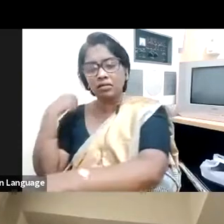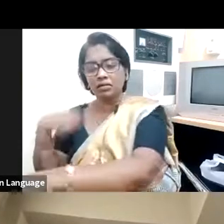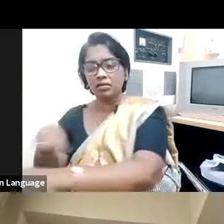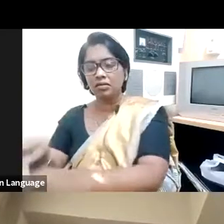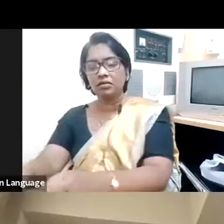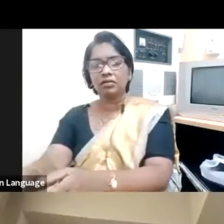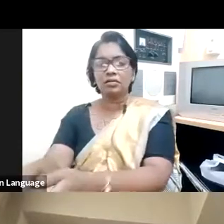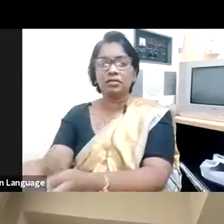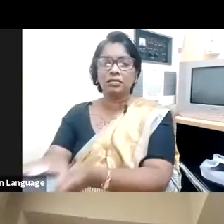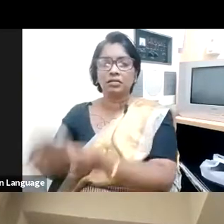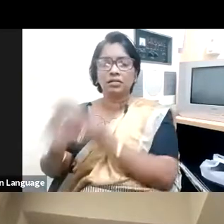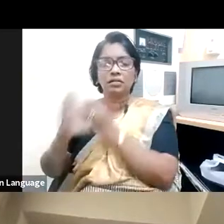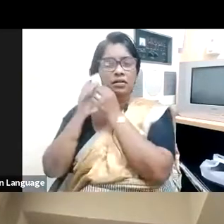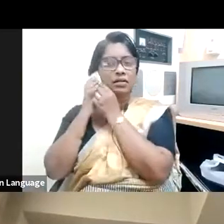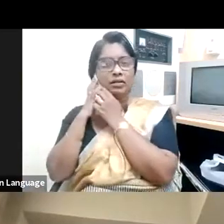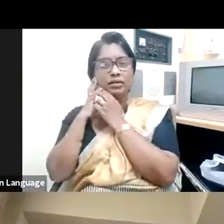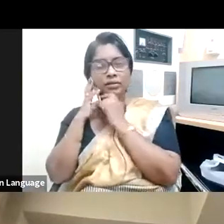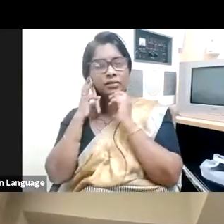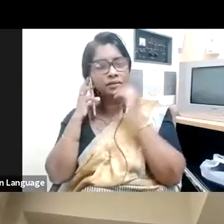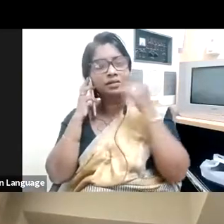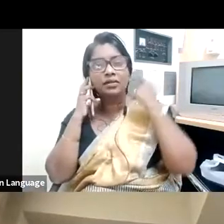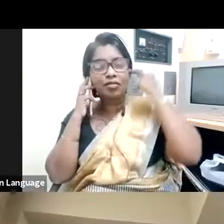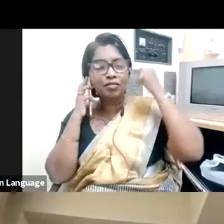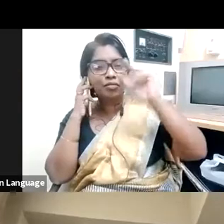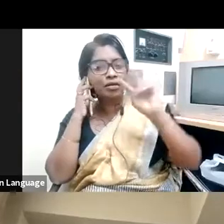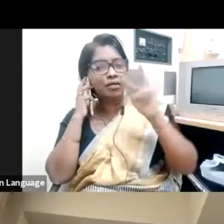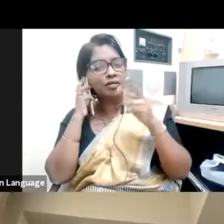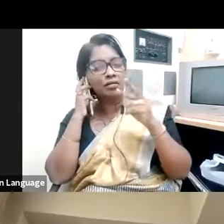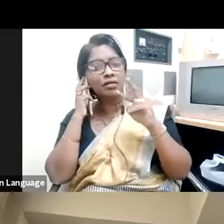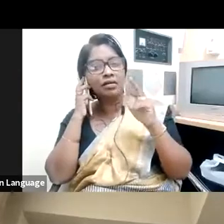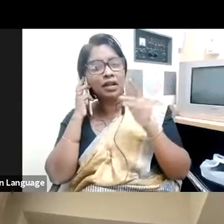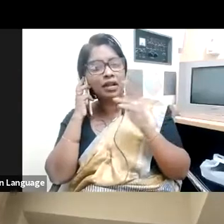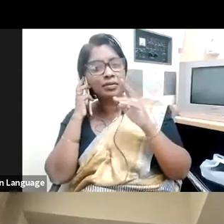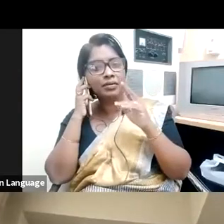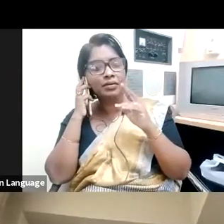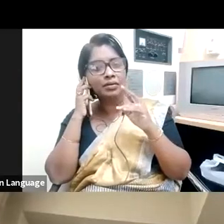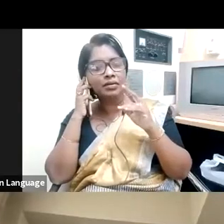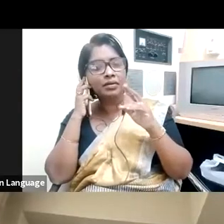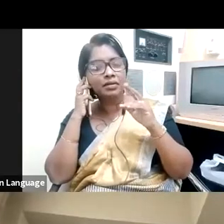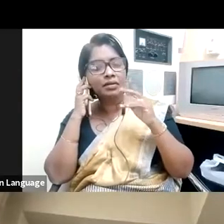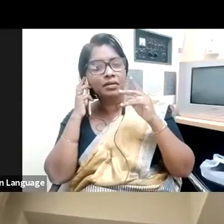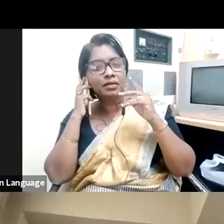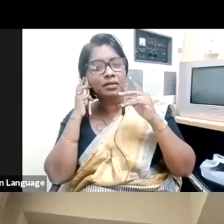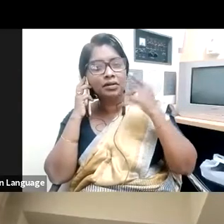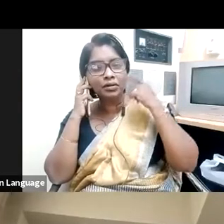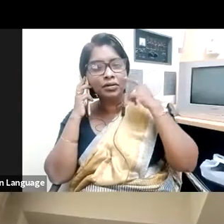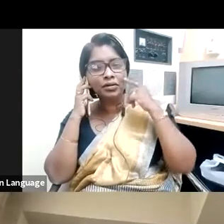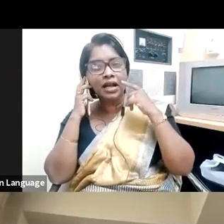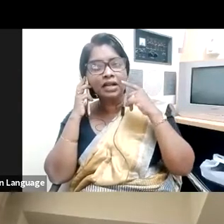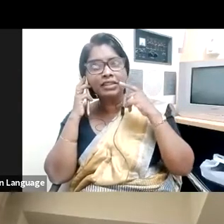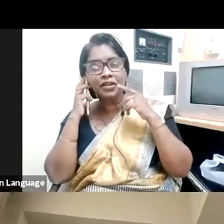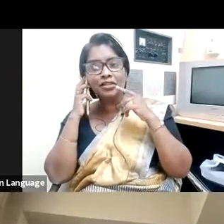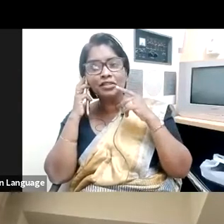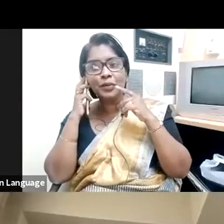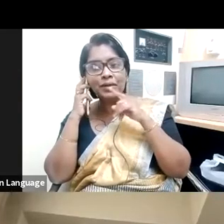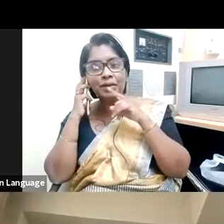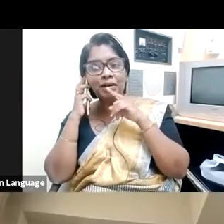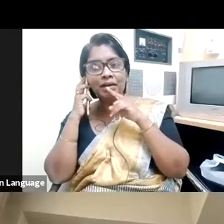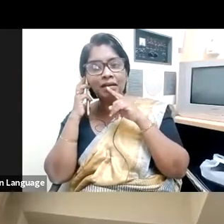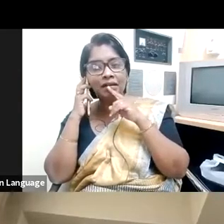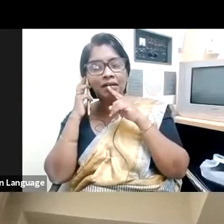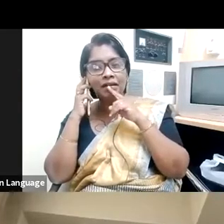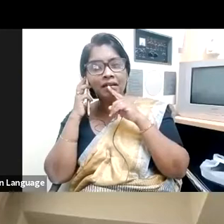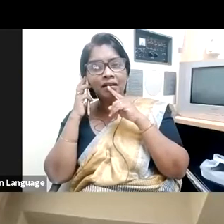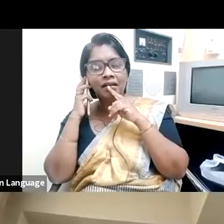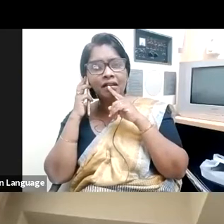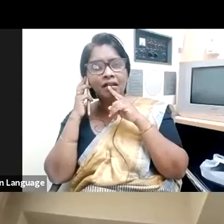that is, you spoke a lot earlier, and I want a big company. How about the culture there? How do you create a culture? And